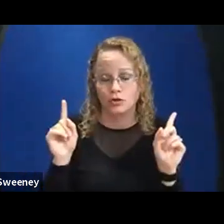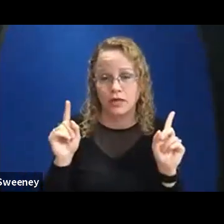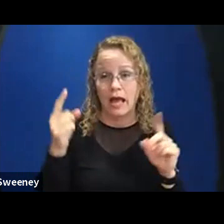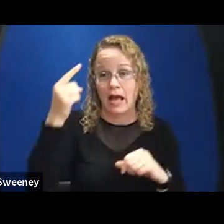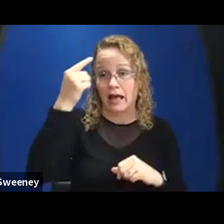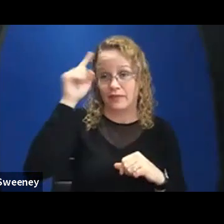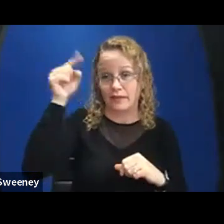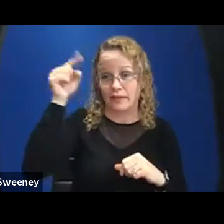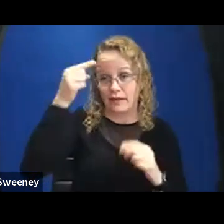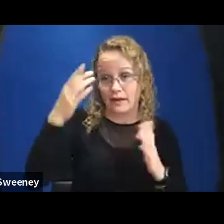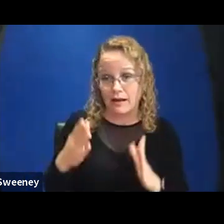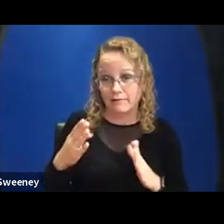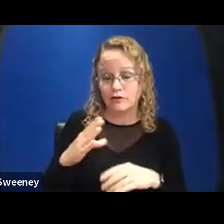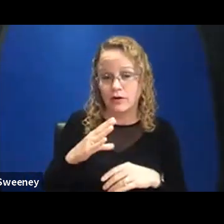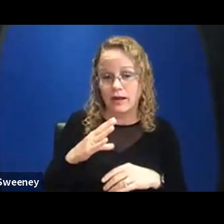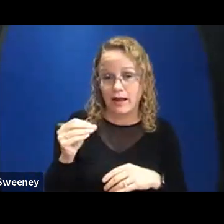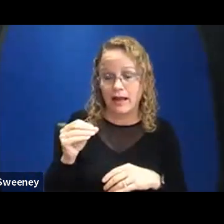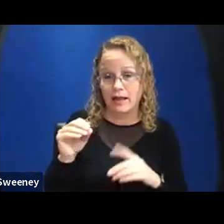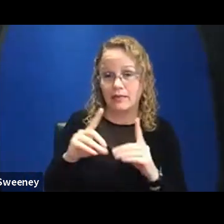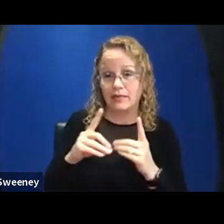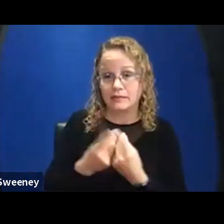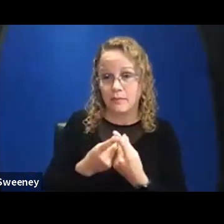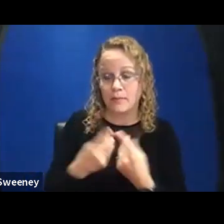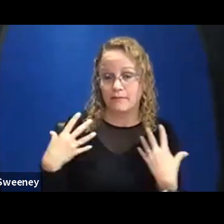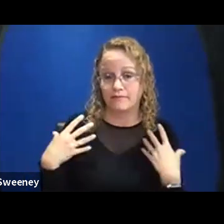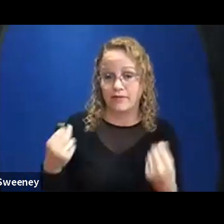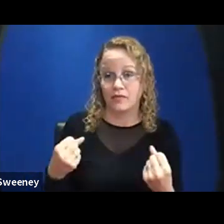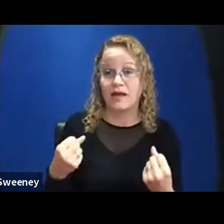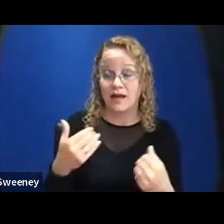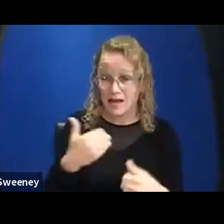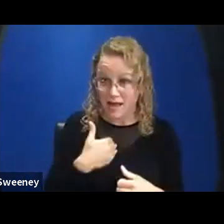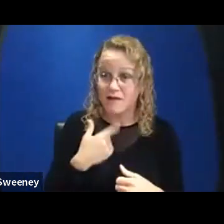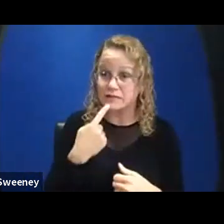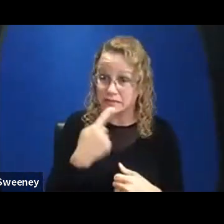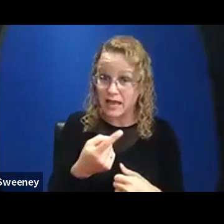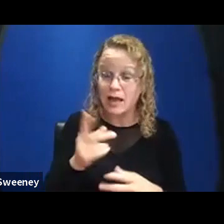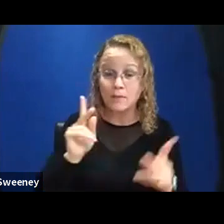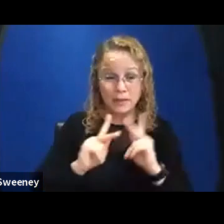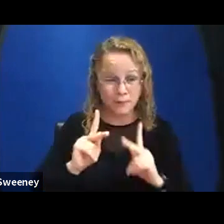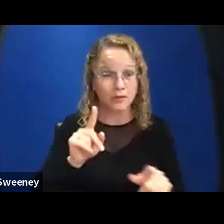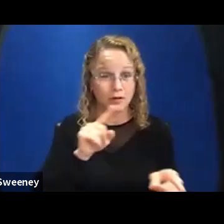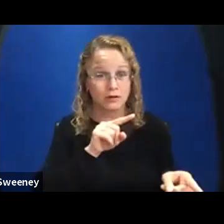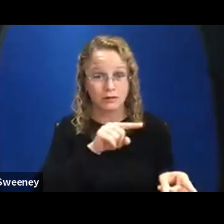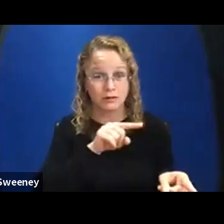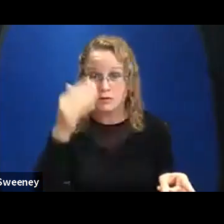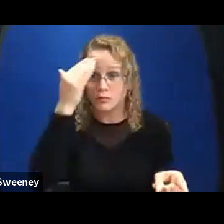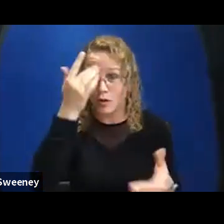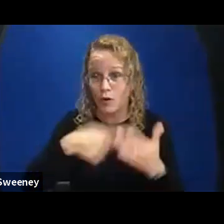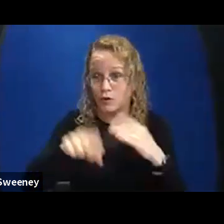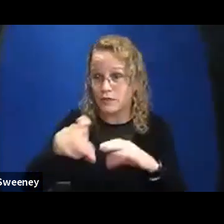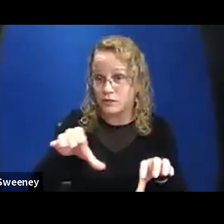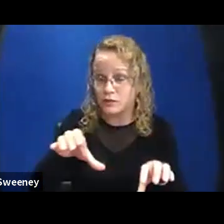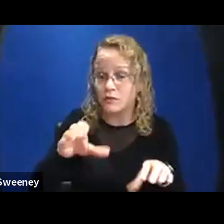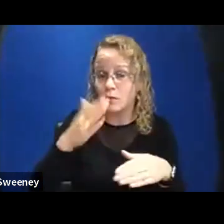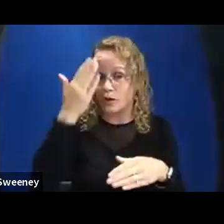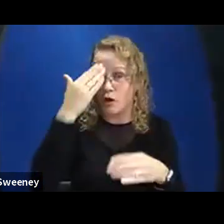governor and the Department of Health have said, people, we know what we need to do. We know that masking